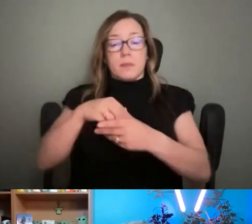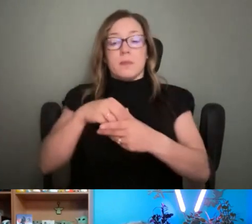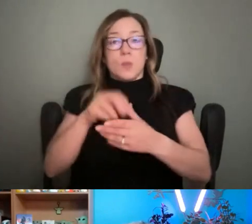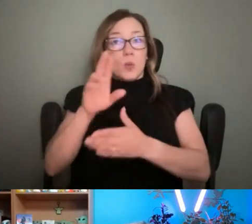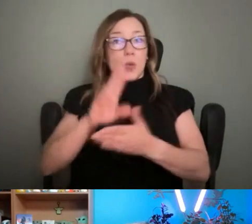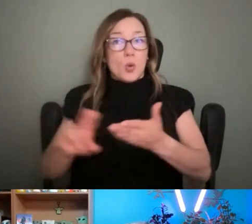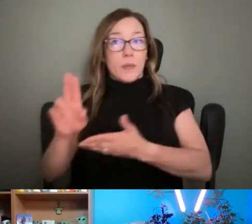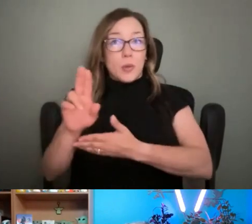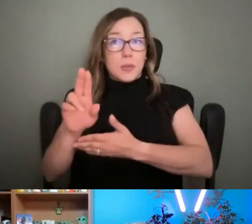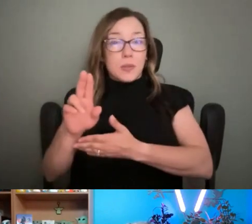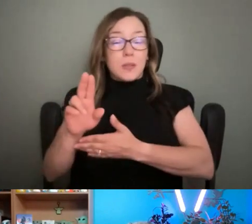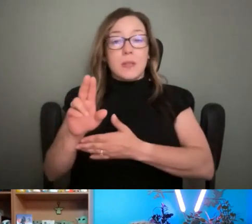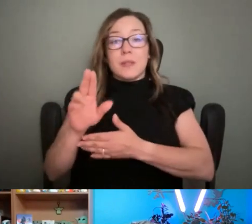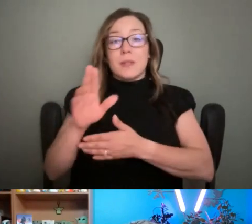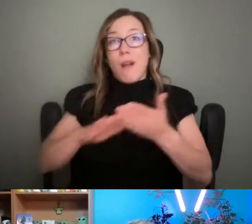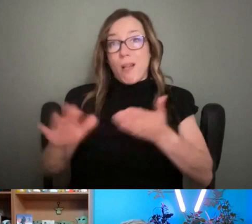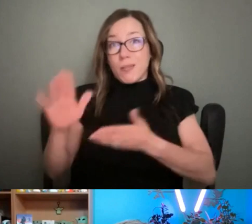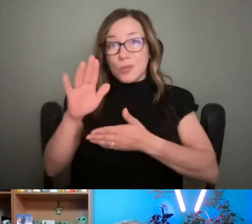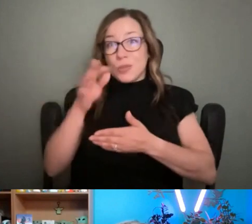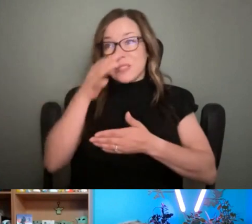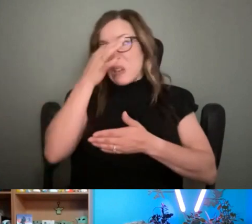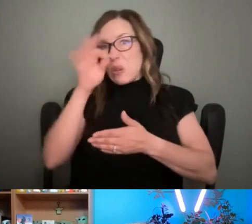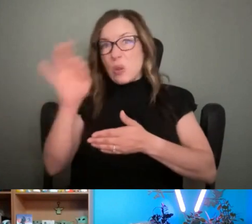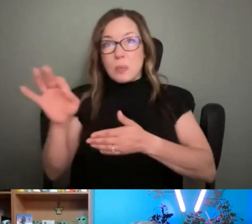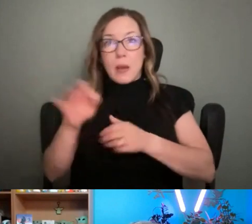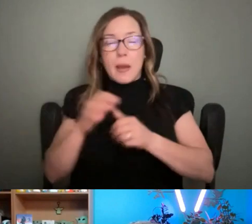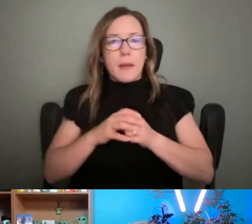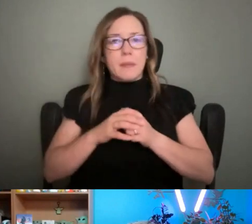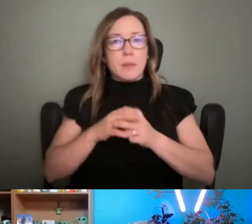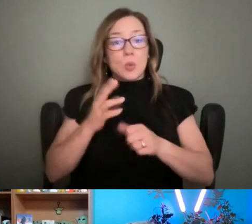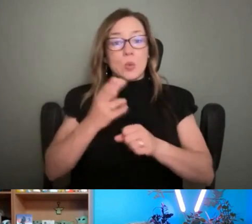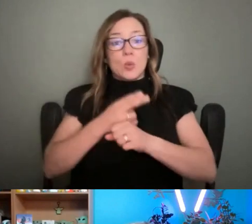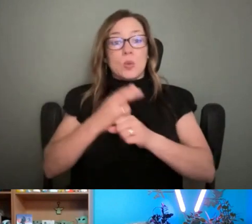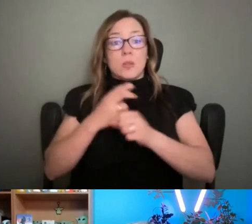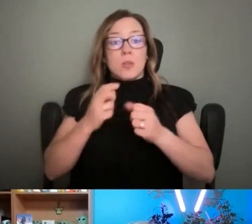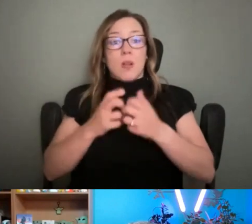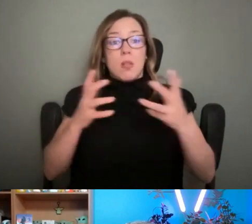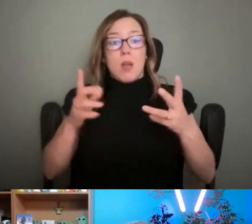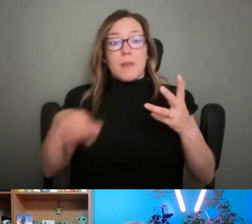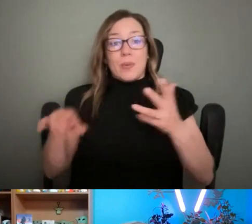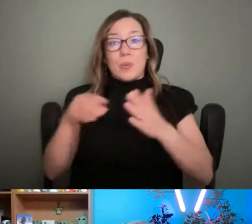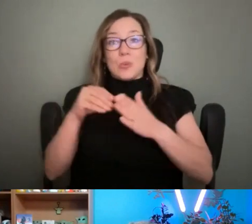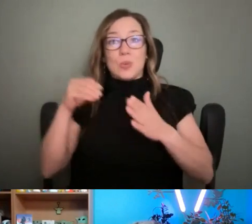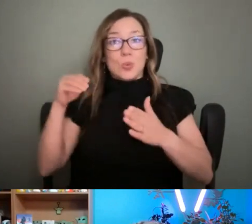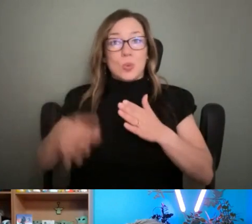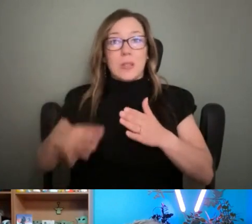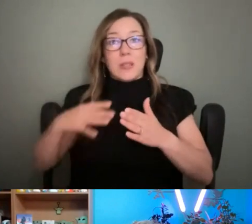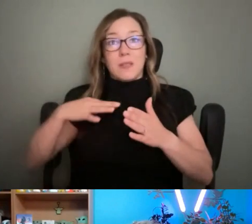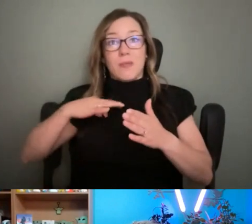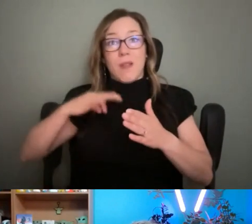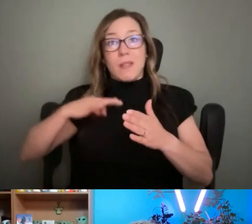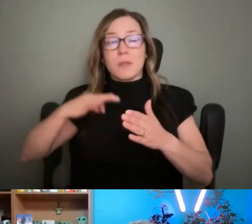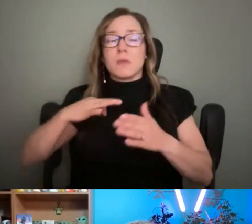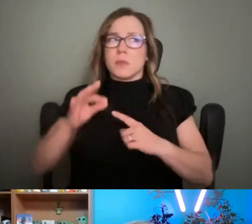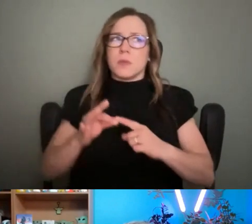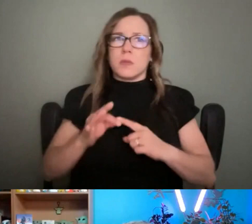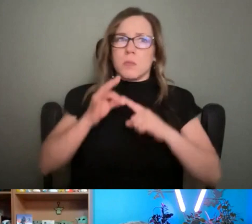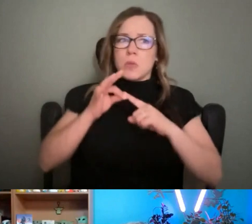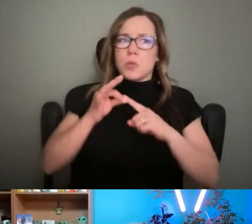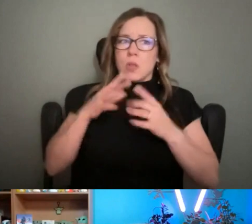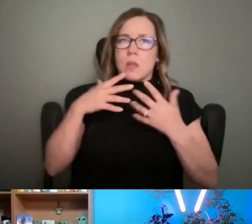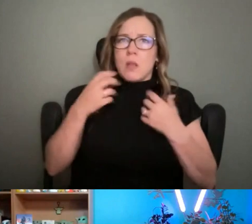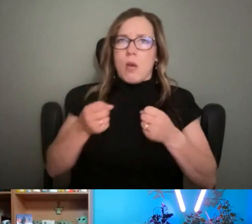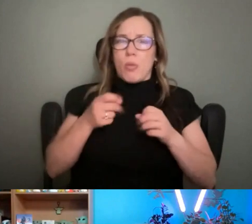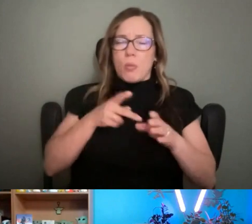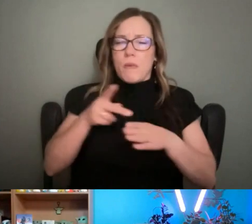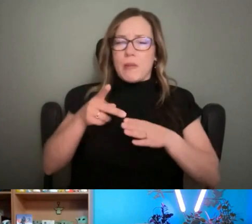universities and colleges that are nearby, and using a lot of those student volunteers, especially in the health professions. So there's